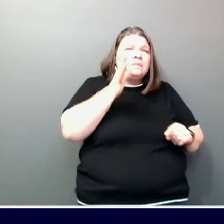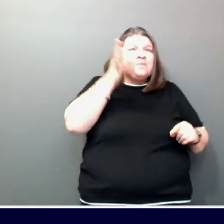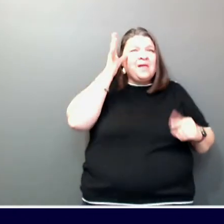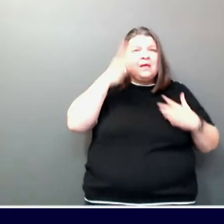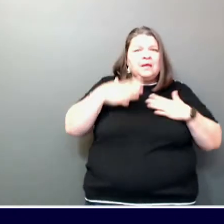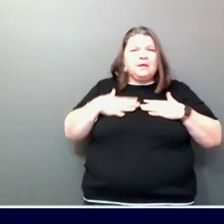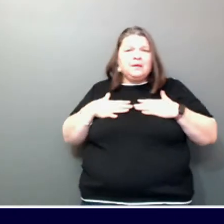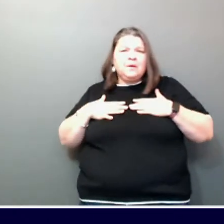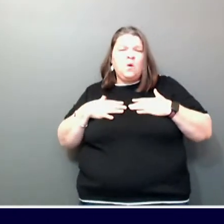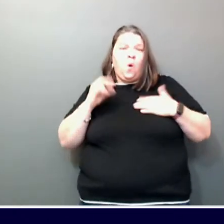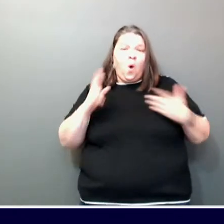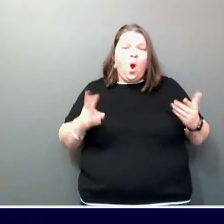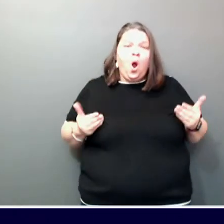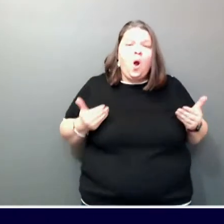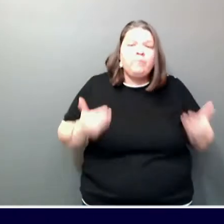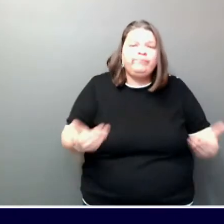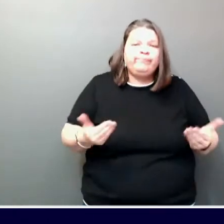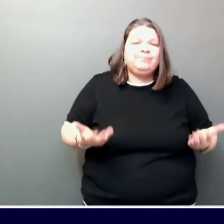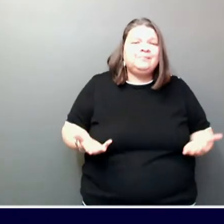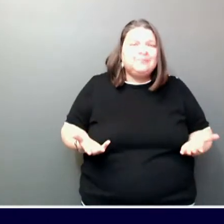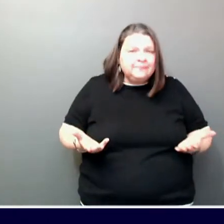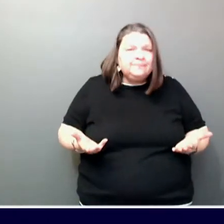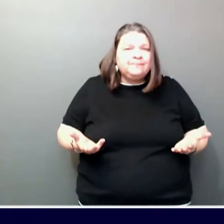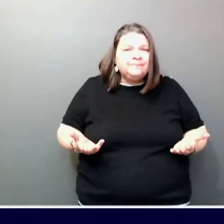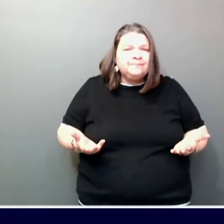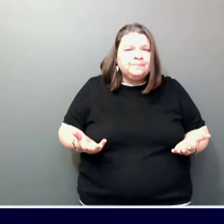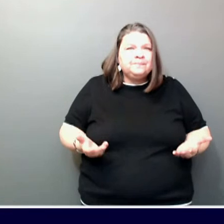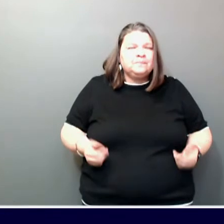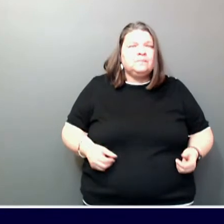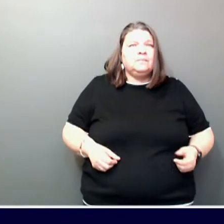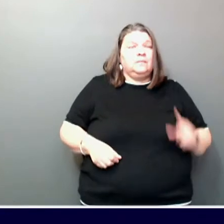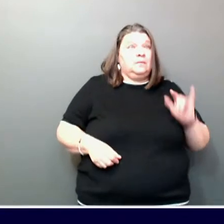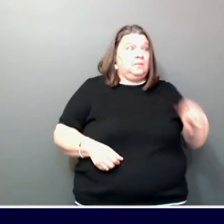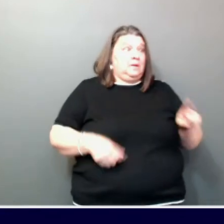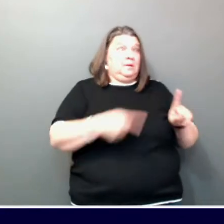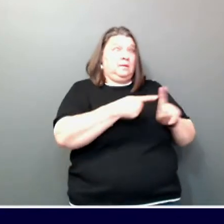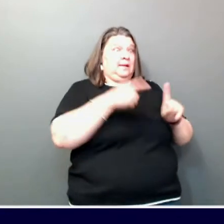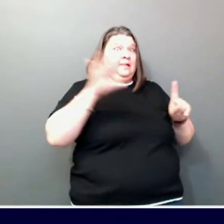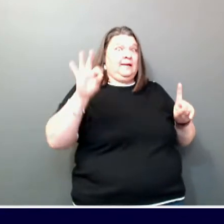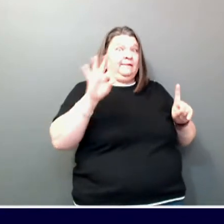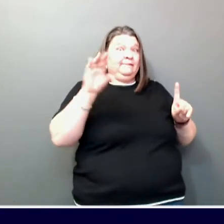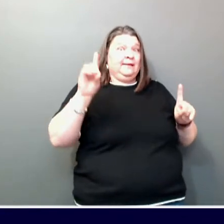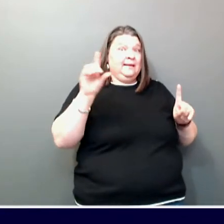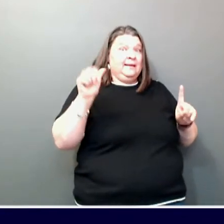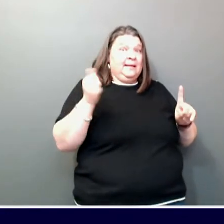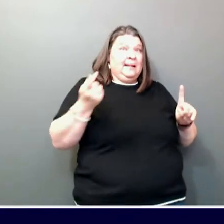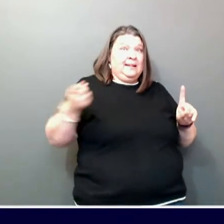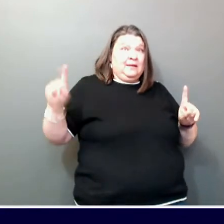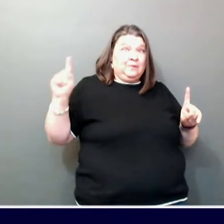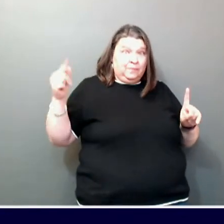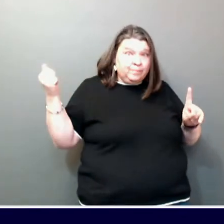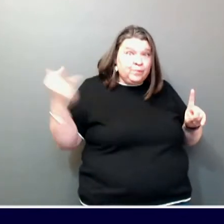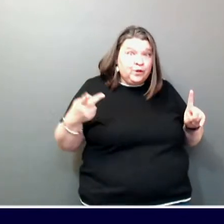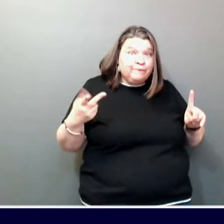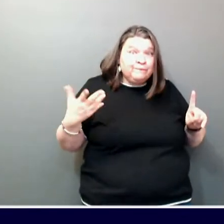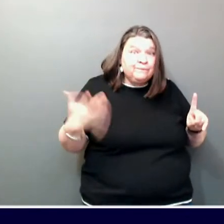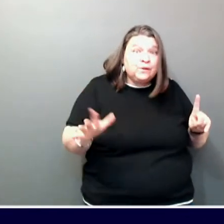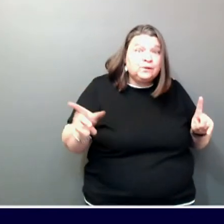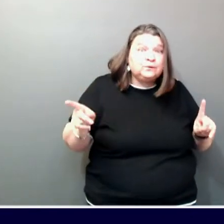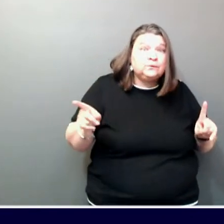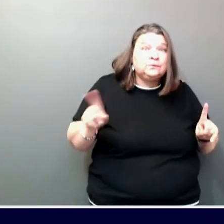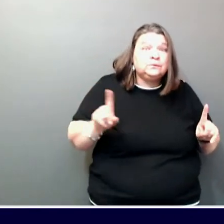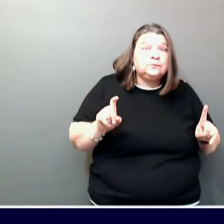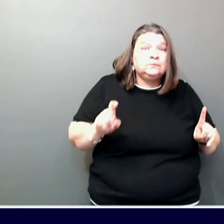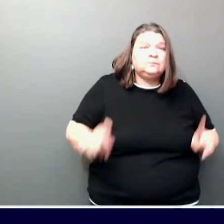what the FDA or what they've decided as of last week to kind of hold off slightly? Yeah, Megan, I'm glad you raised that.